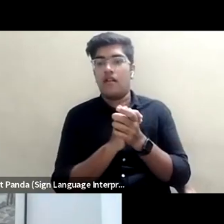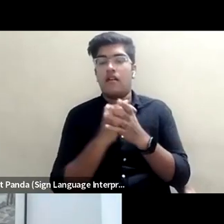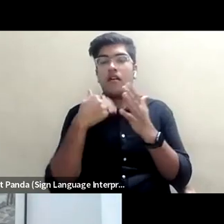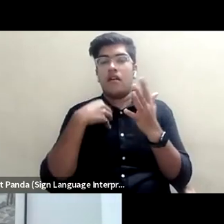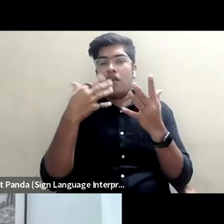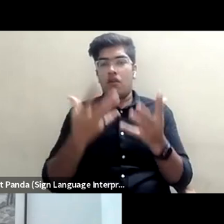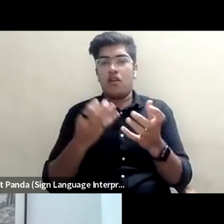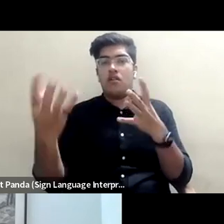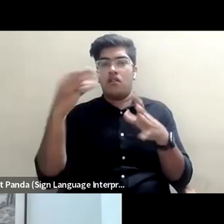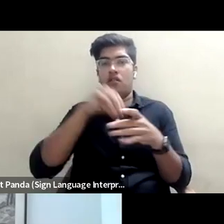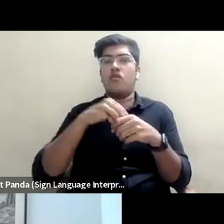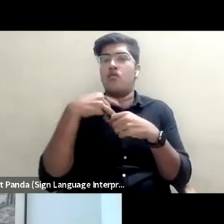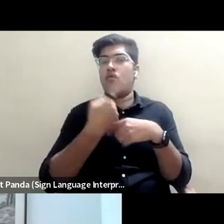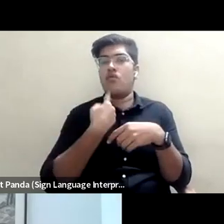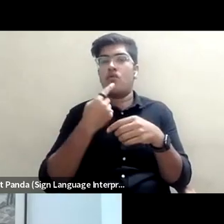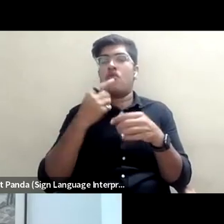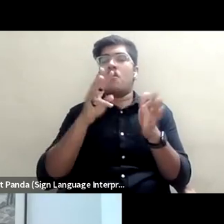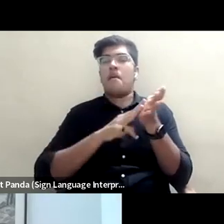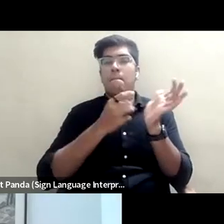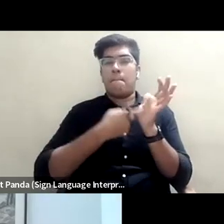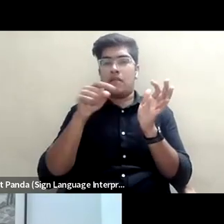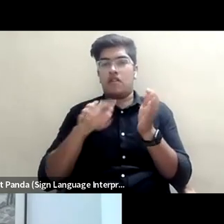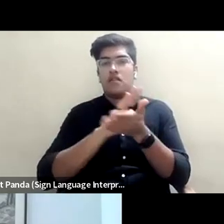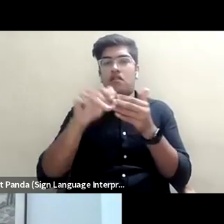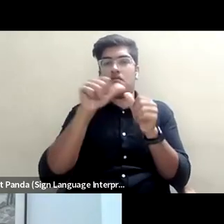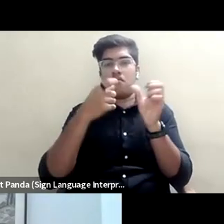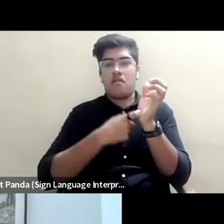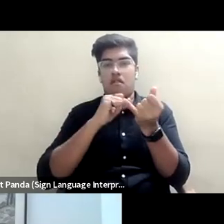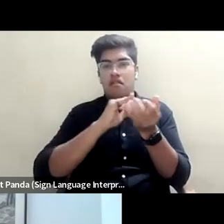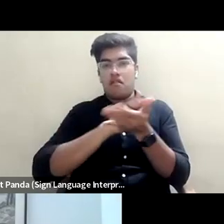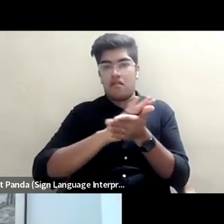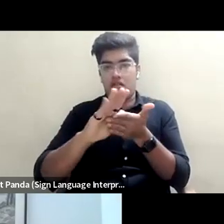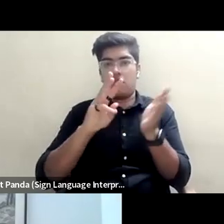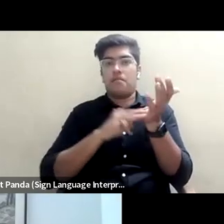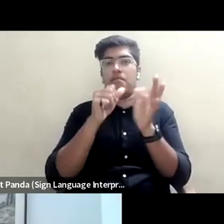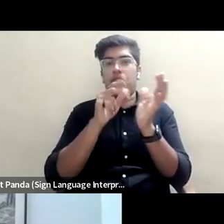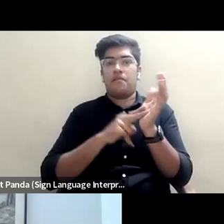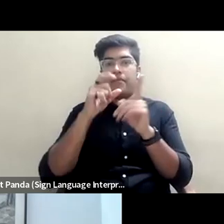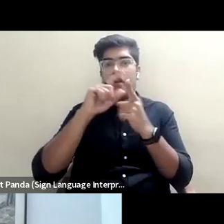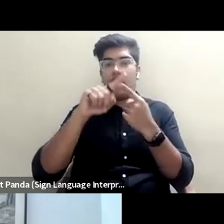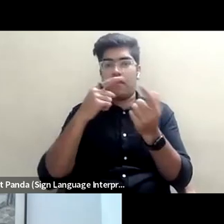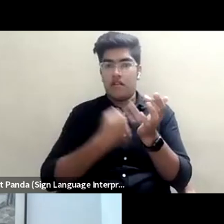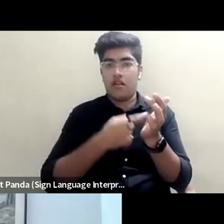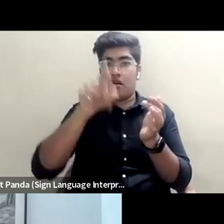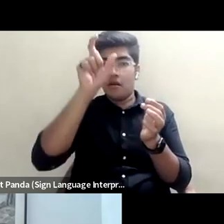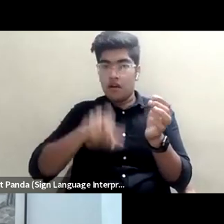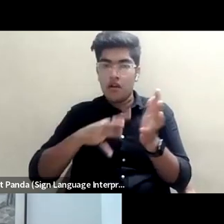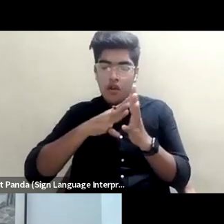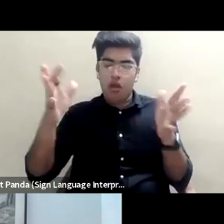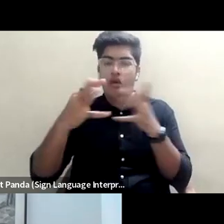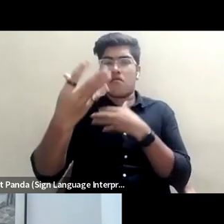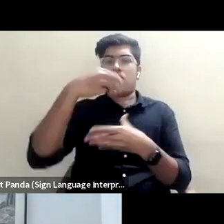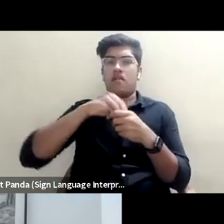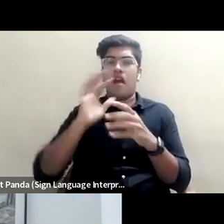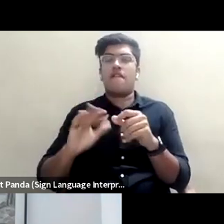in Mr. Harsh Mander, and Harsh is somebody who has been involved with a number of initiatives. And I think just to take off from what Ms.